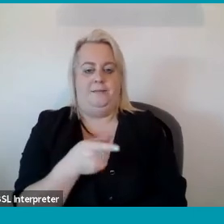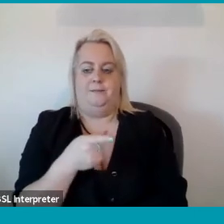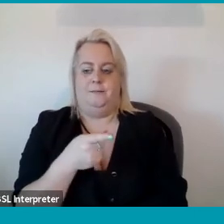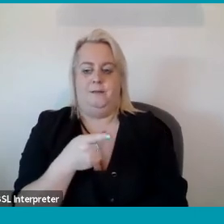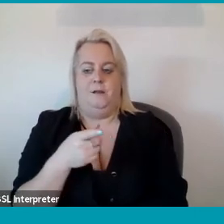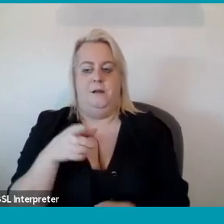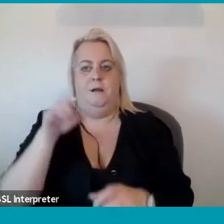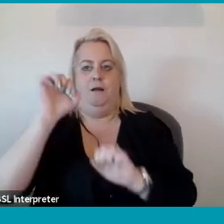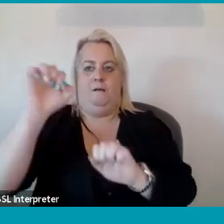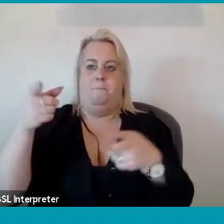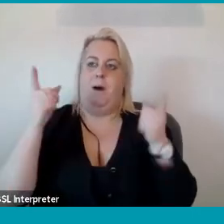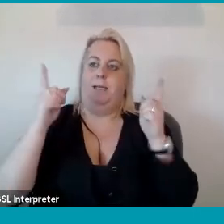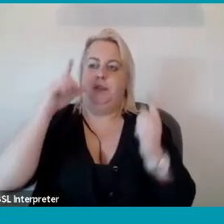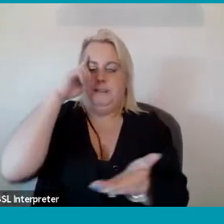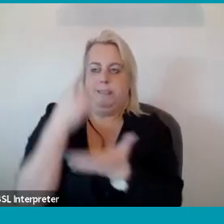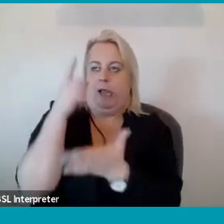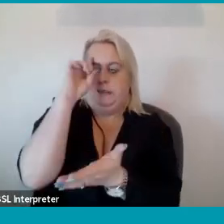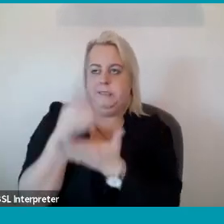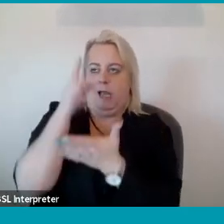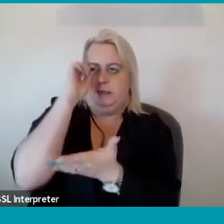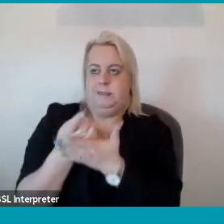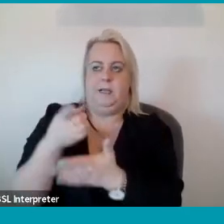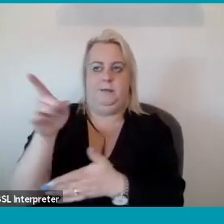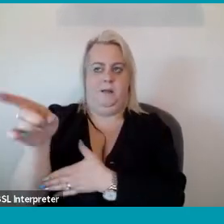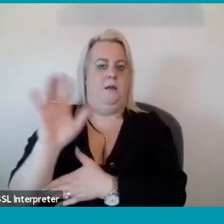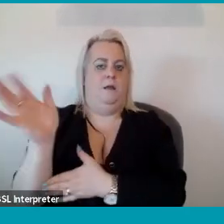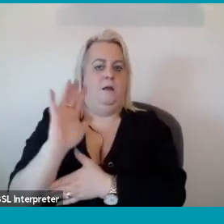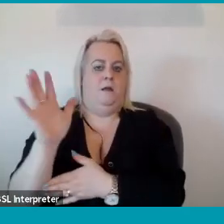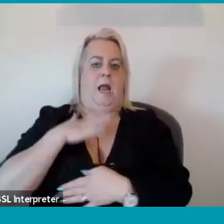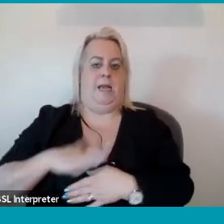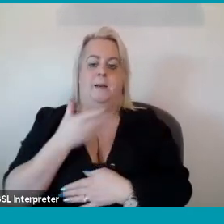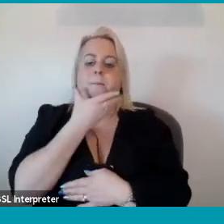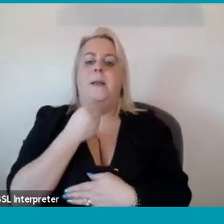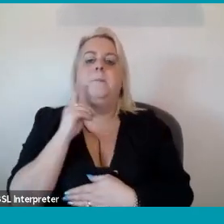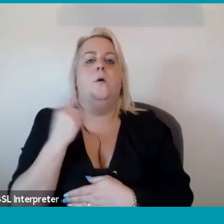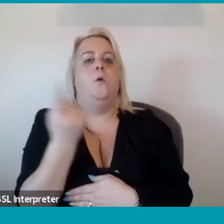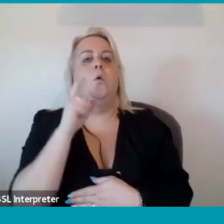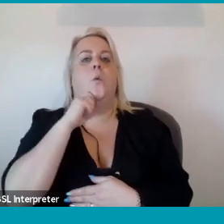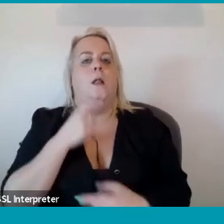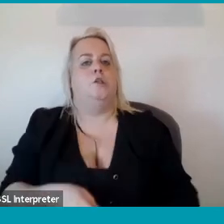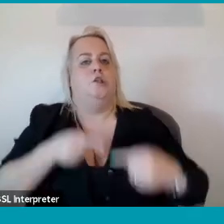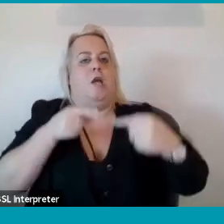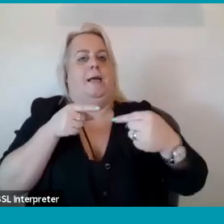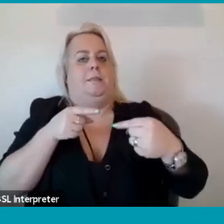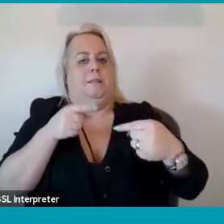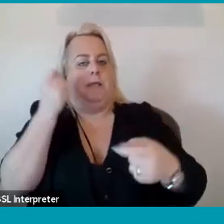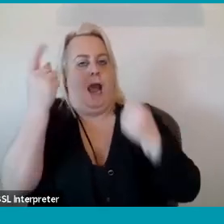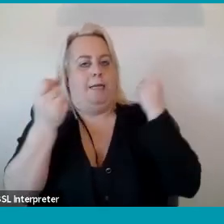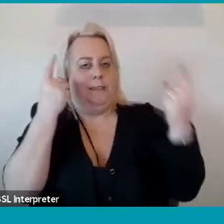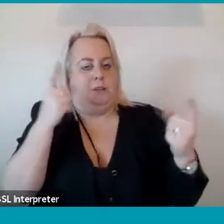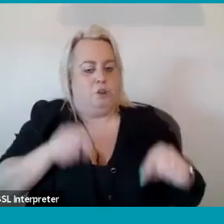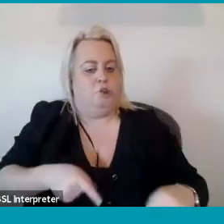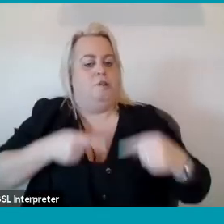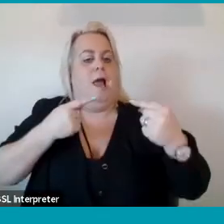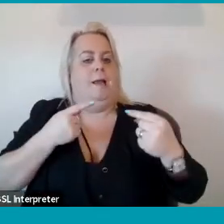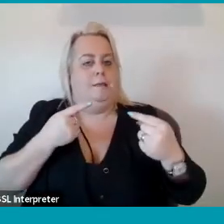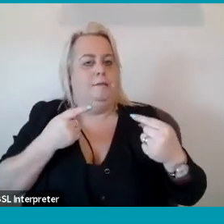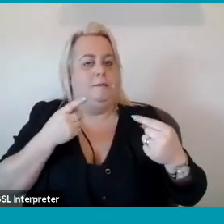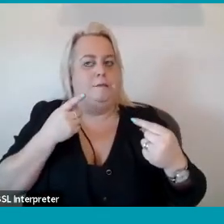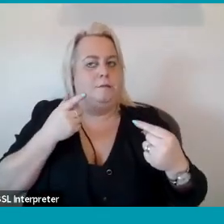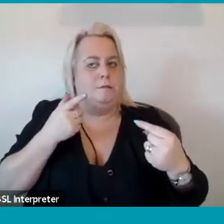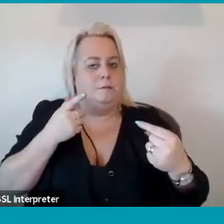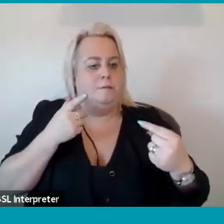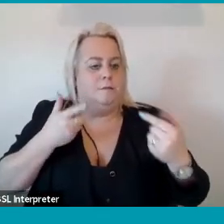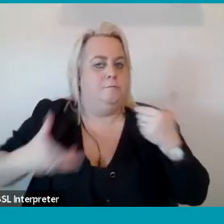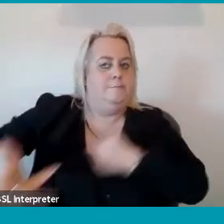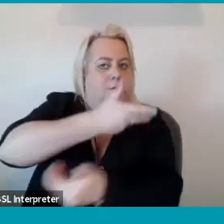for everybody. So having that challenge is amazing. Coming up with those new ideas, that innovation, if we want to be ahead